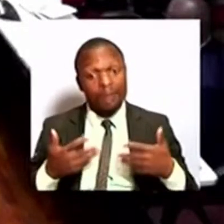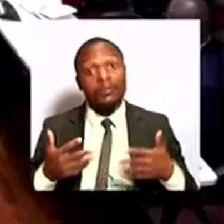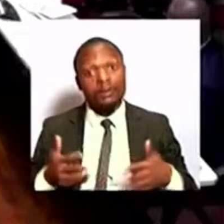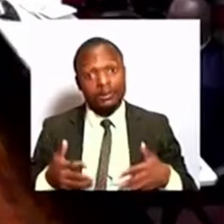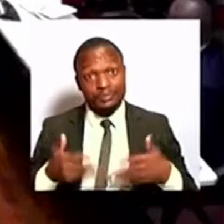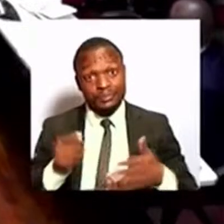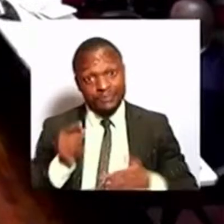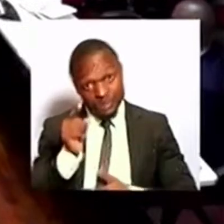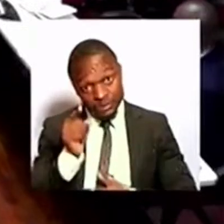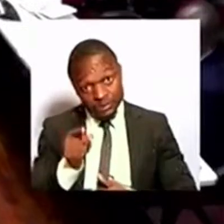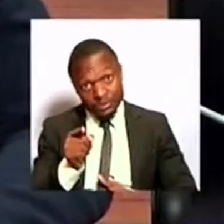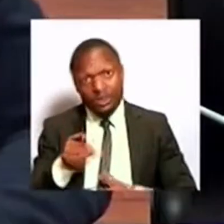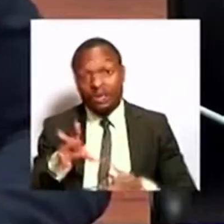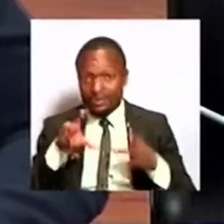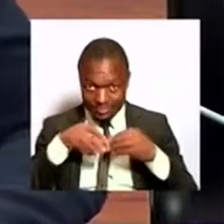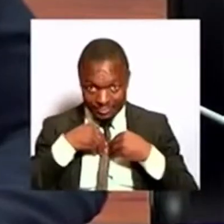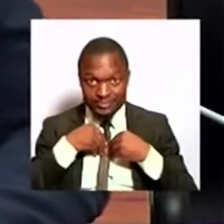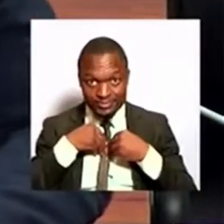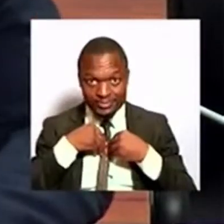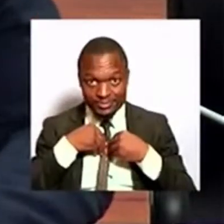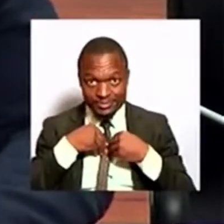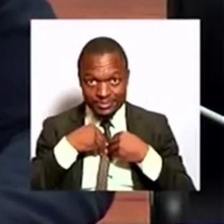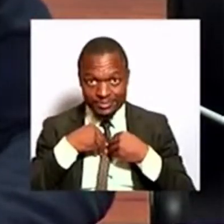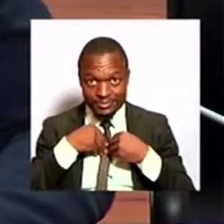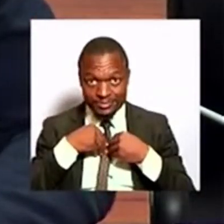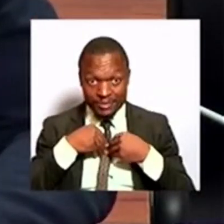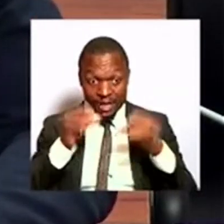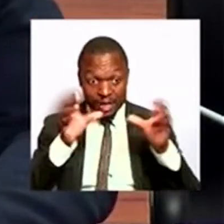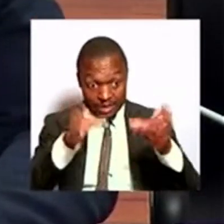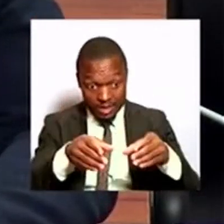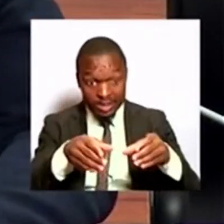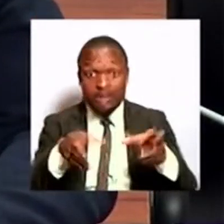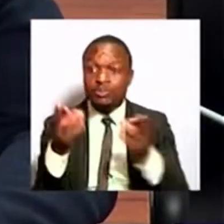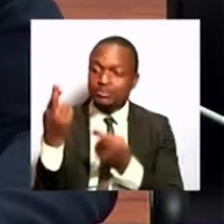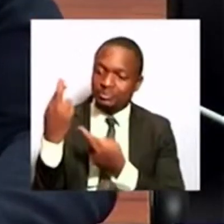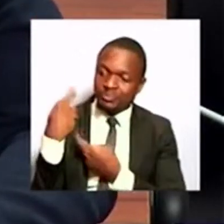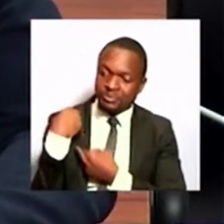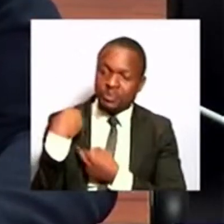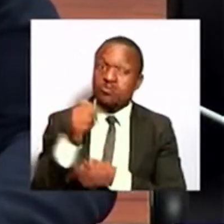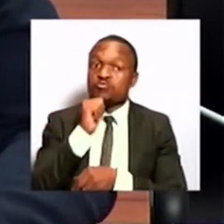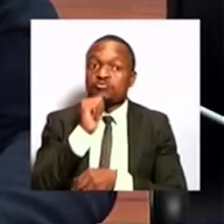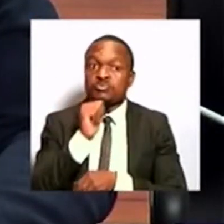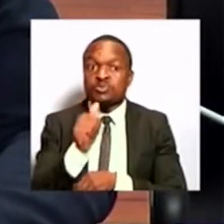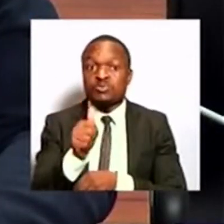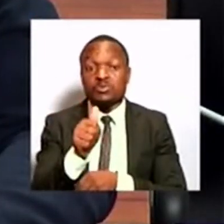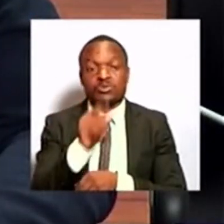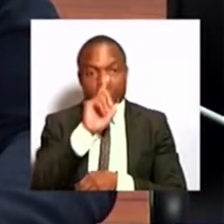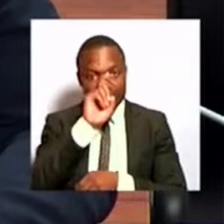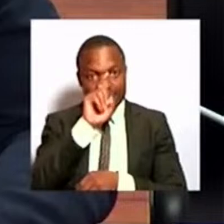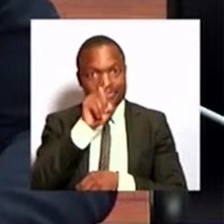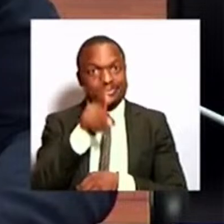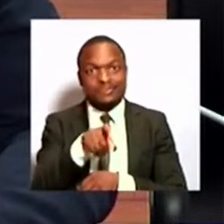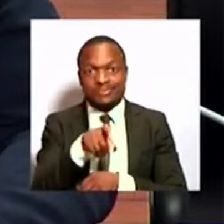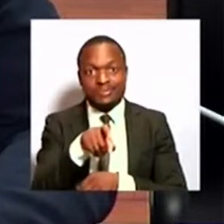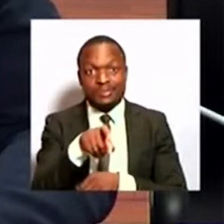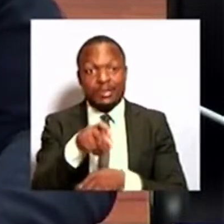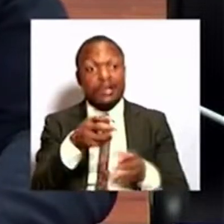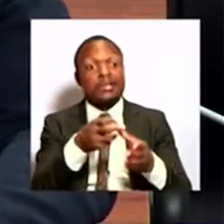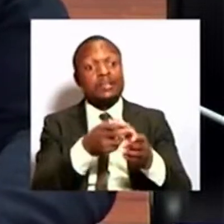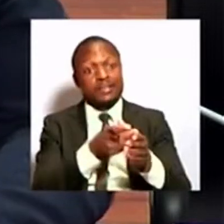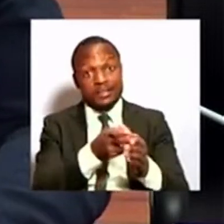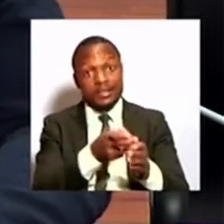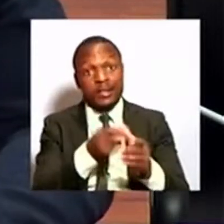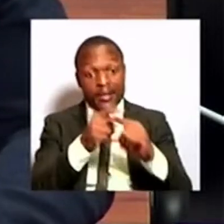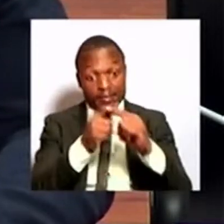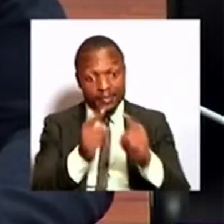have accepted the council's irresponsibility not to insure the truck. But